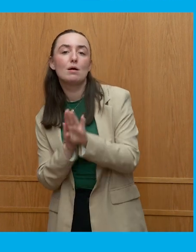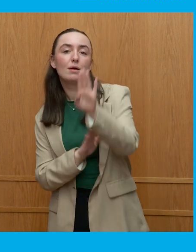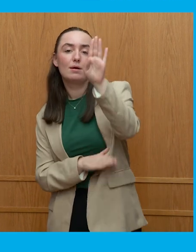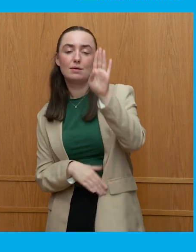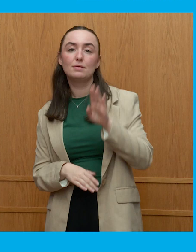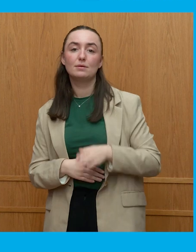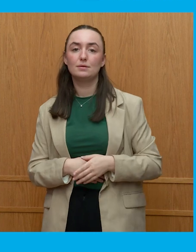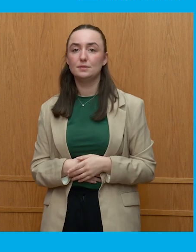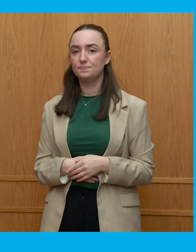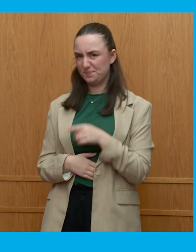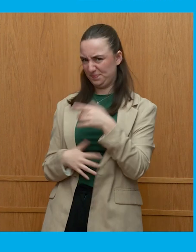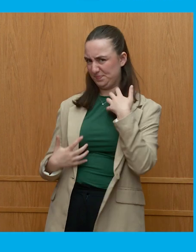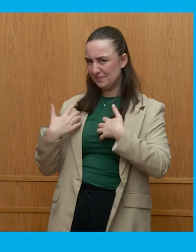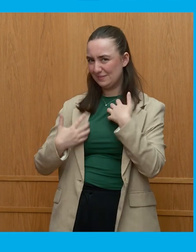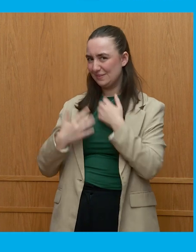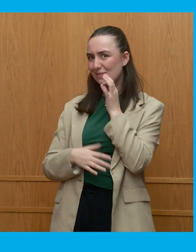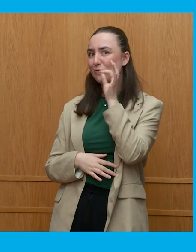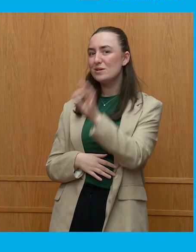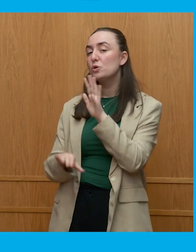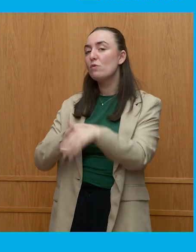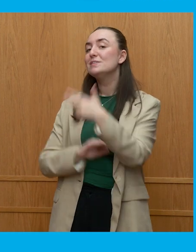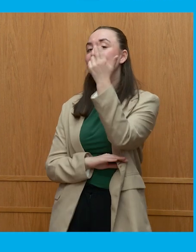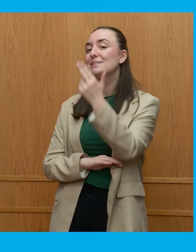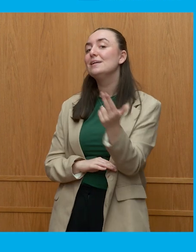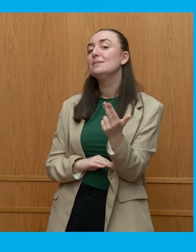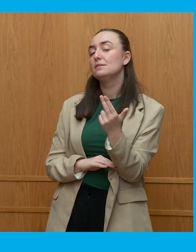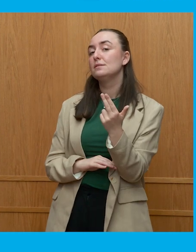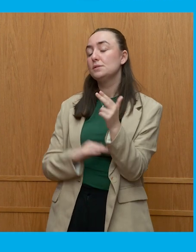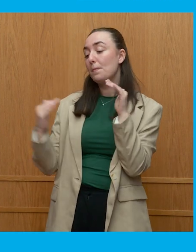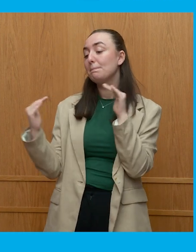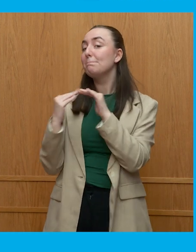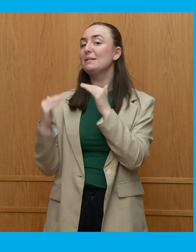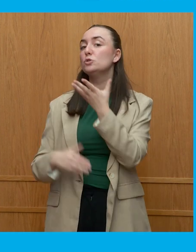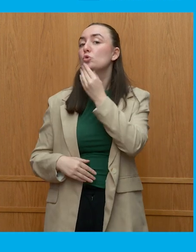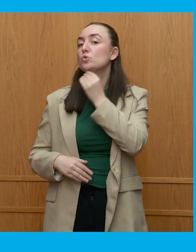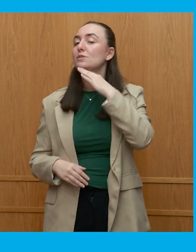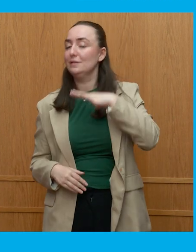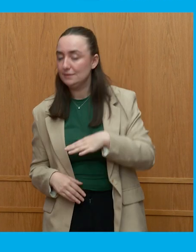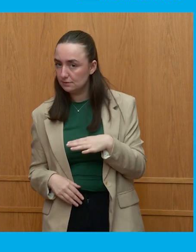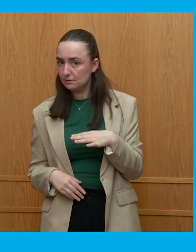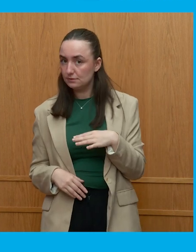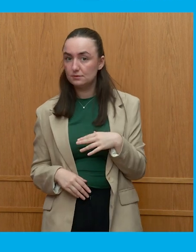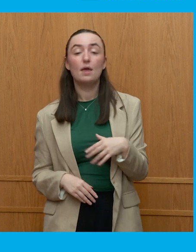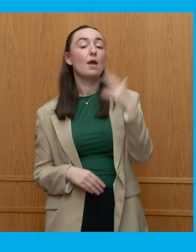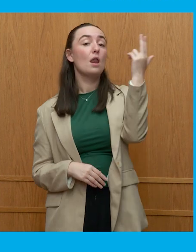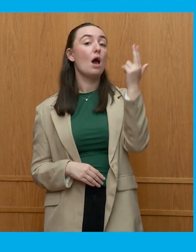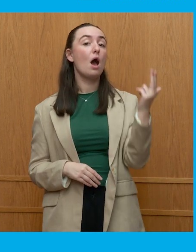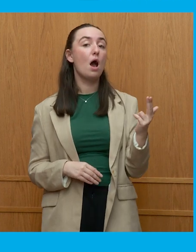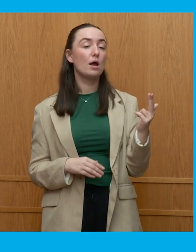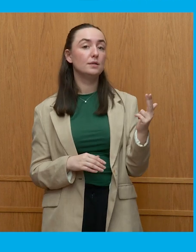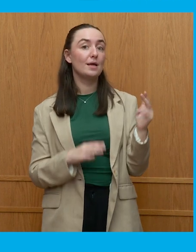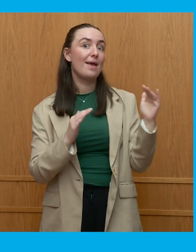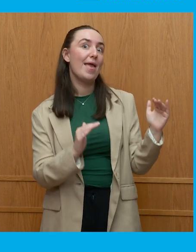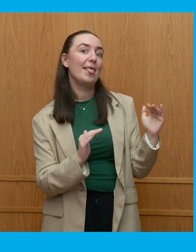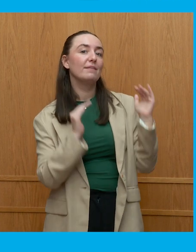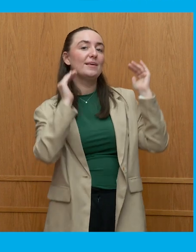It was interesting, your question, because it's, design meets the user's needs and art elevates it in